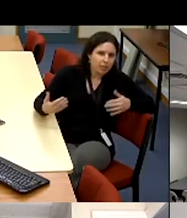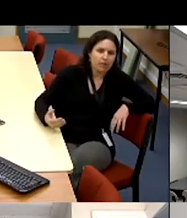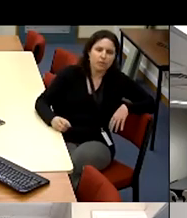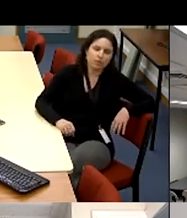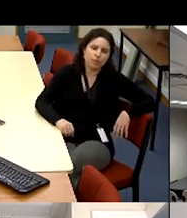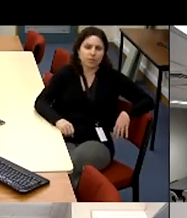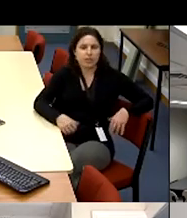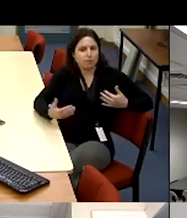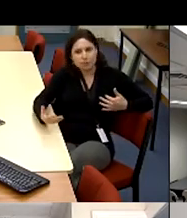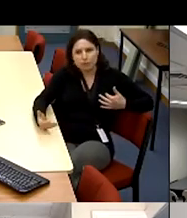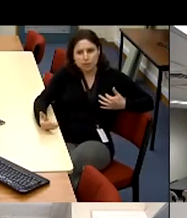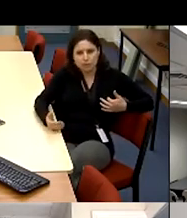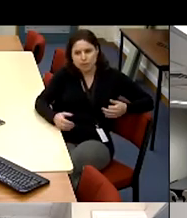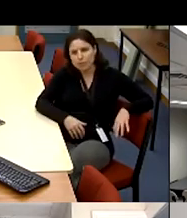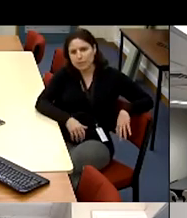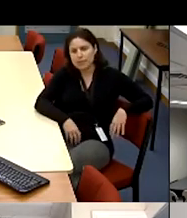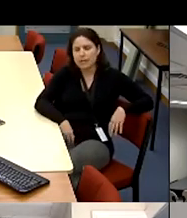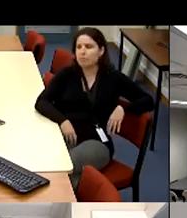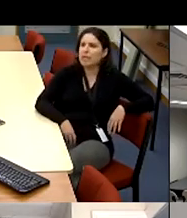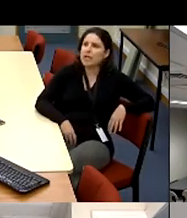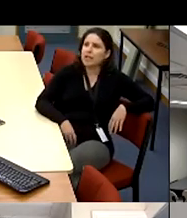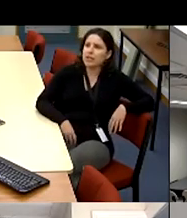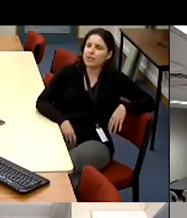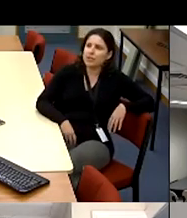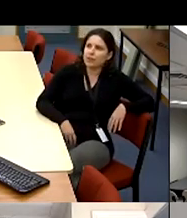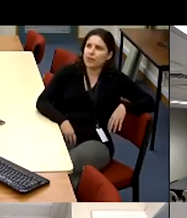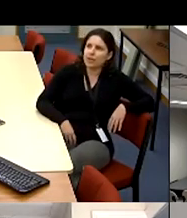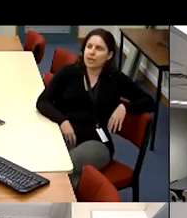the economic contributions, the cultural contributions,